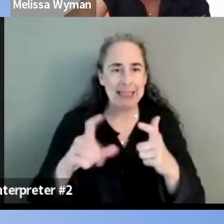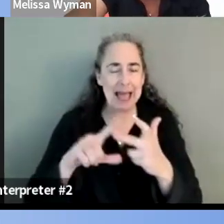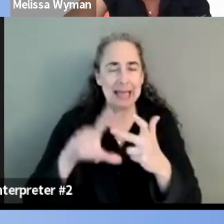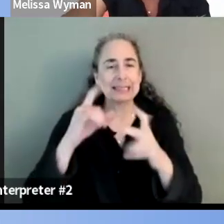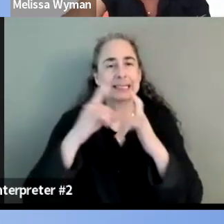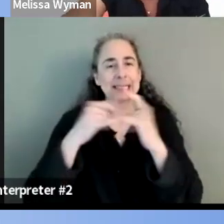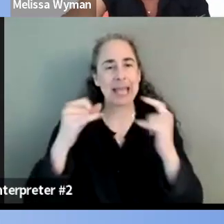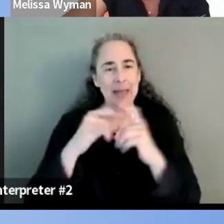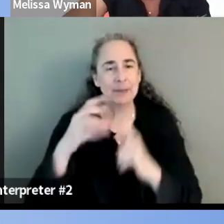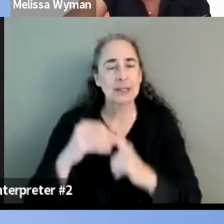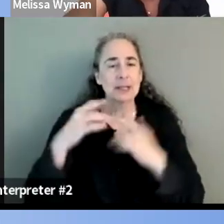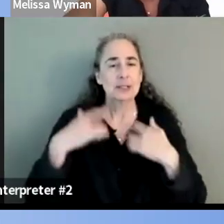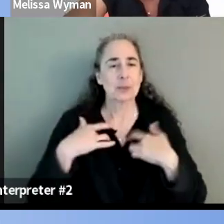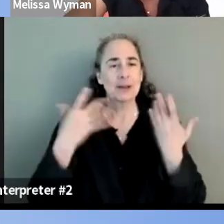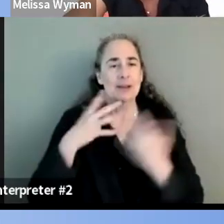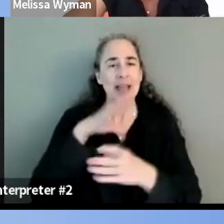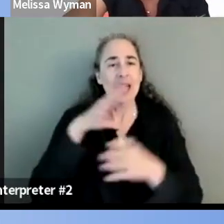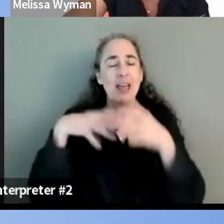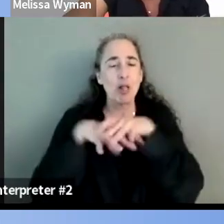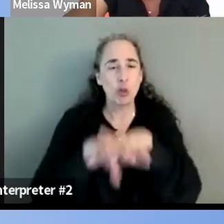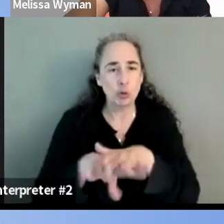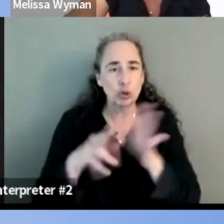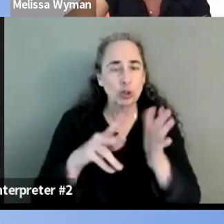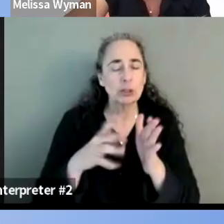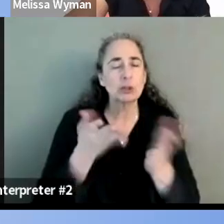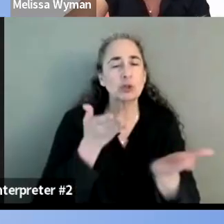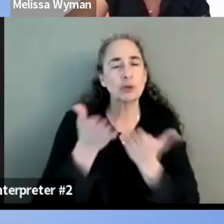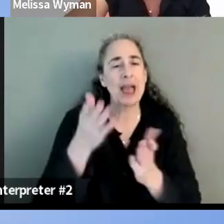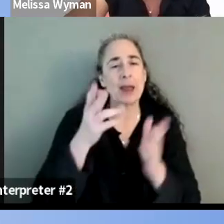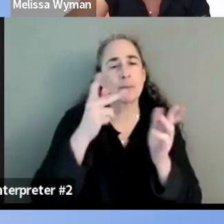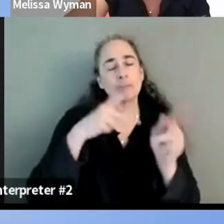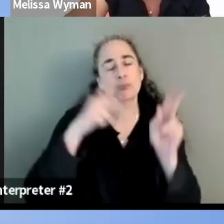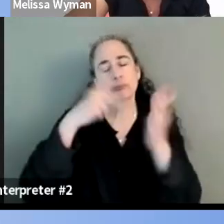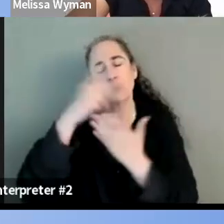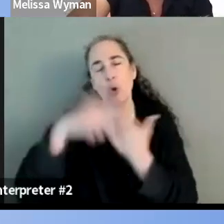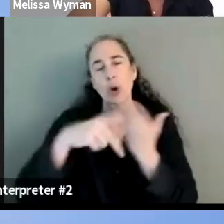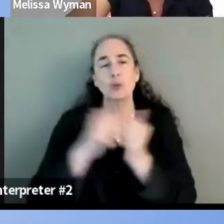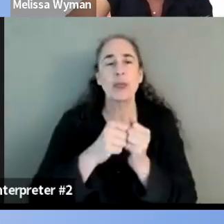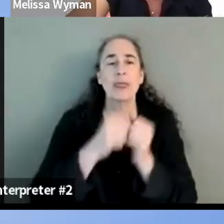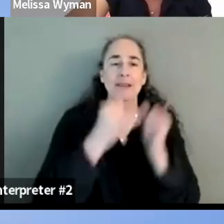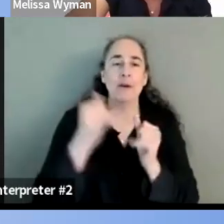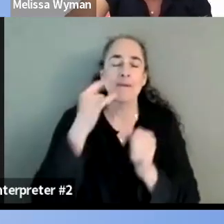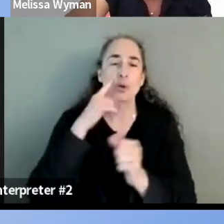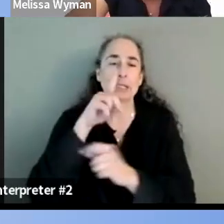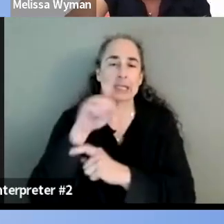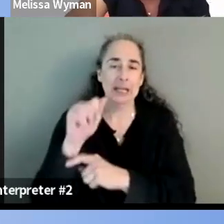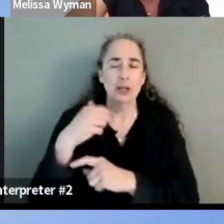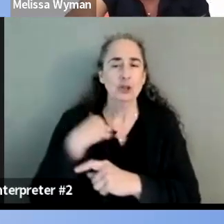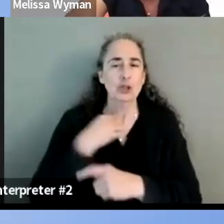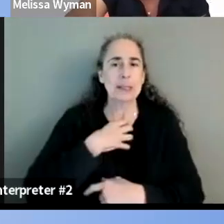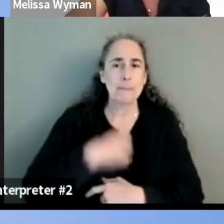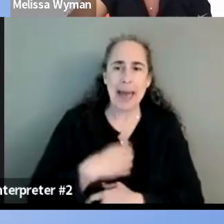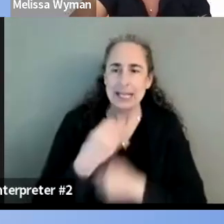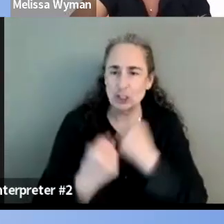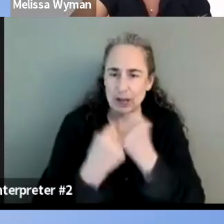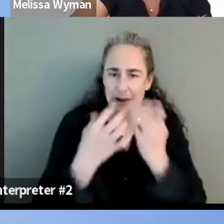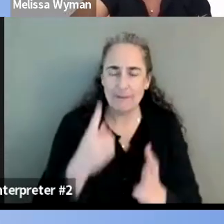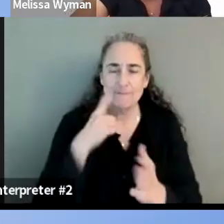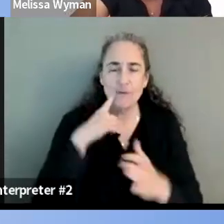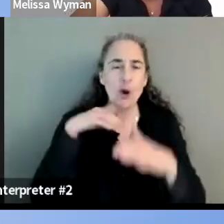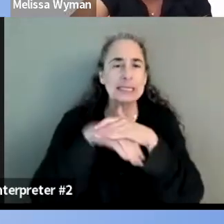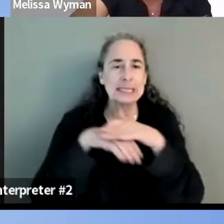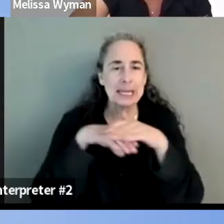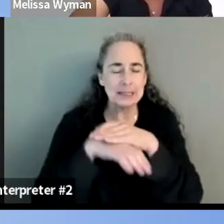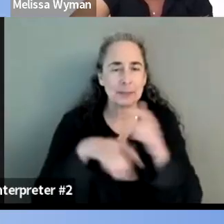special events, inclusion services, and programs for individuals with disabilities. She's a passionate advocate for